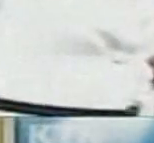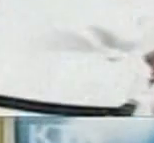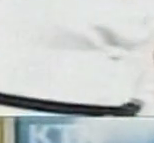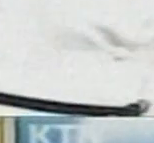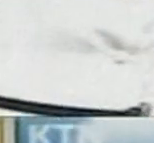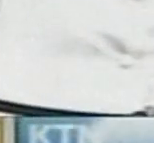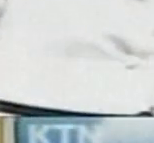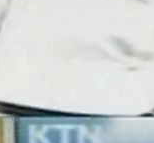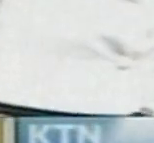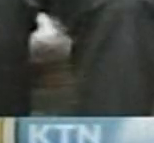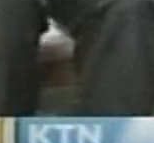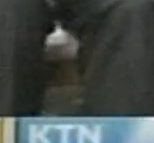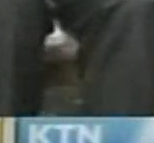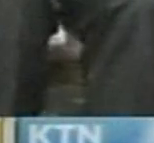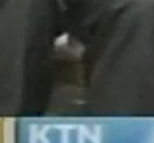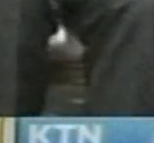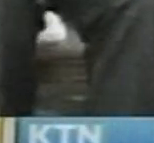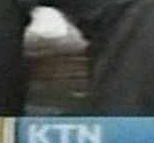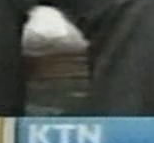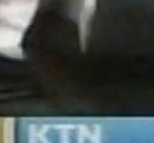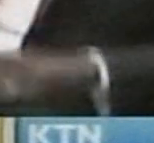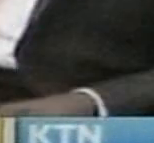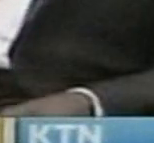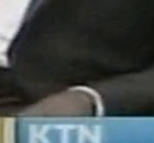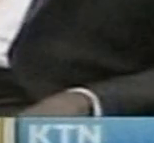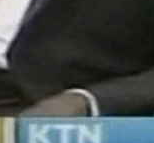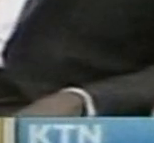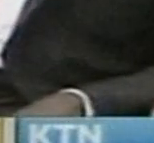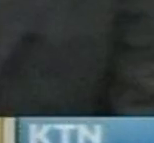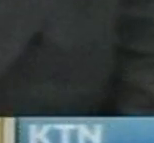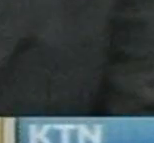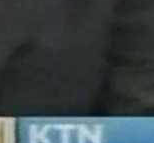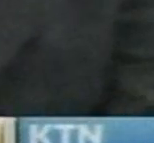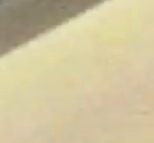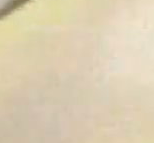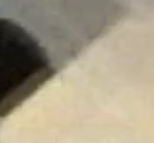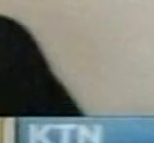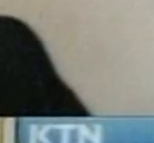Fighting terror, government to register all Kenyans afresh through a digital platform.